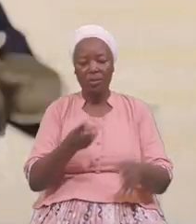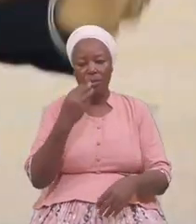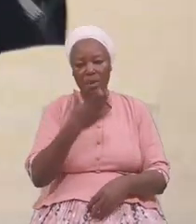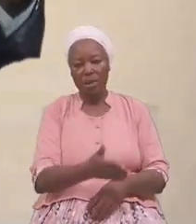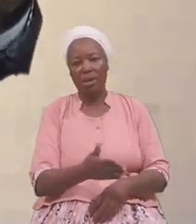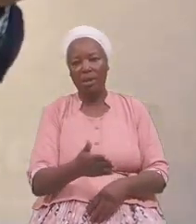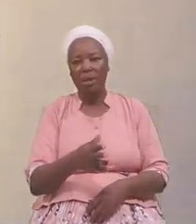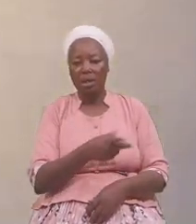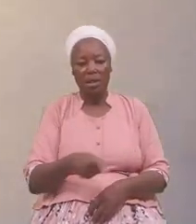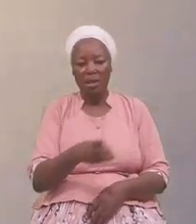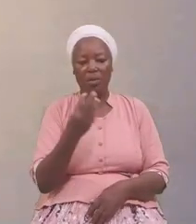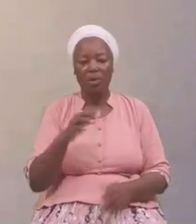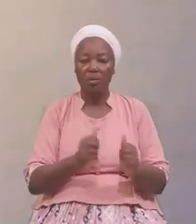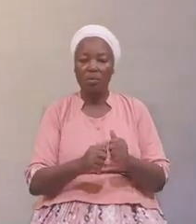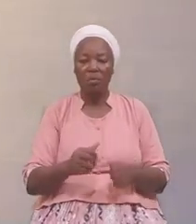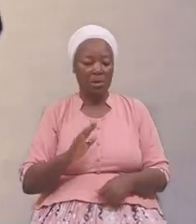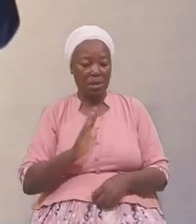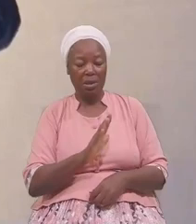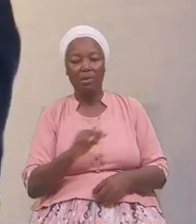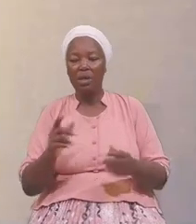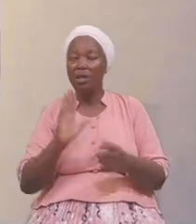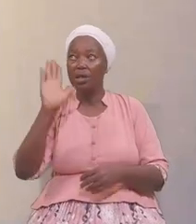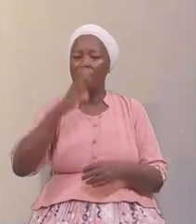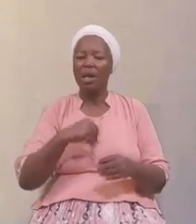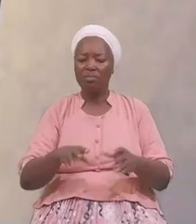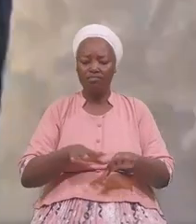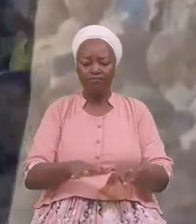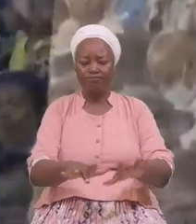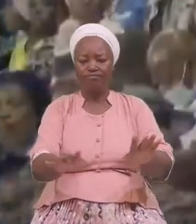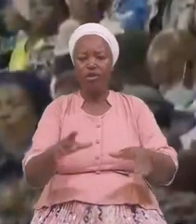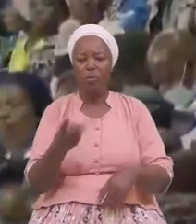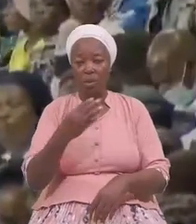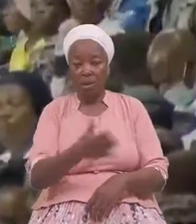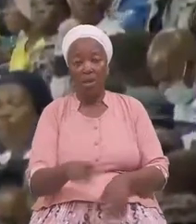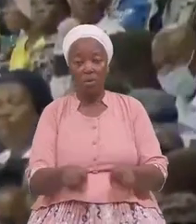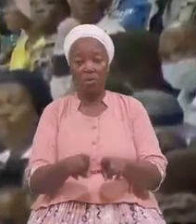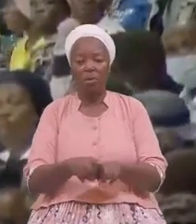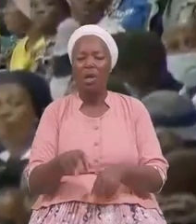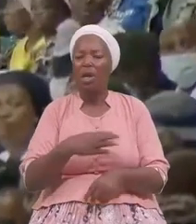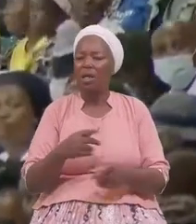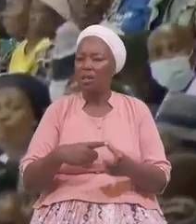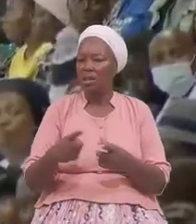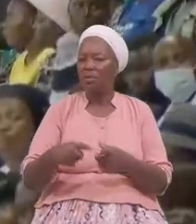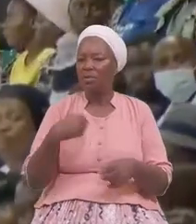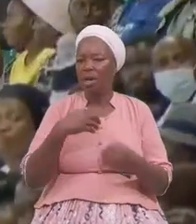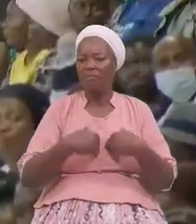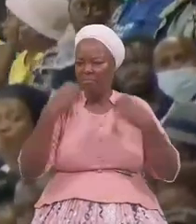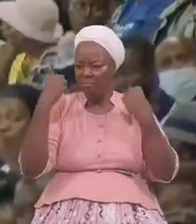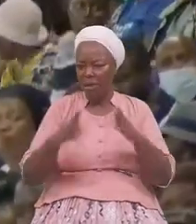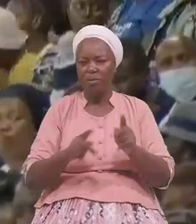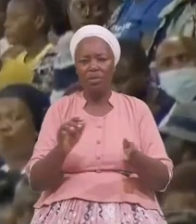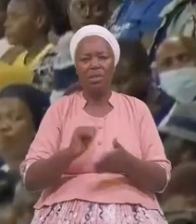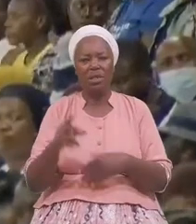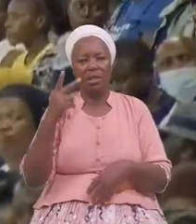They were with him. And the multitude, they were there too. There are many people who see